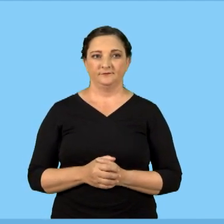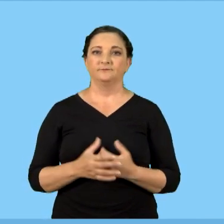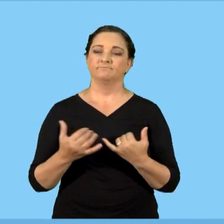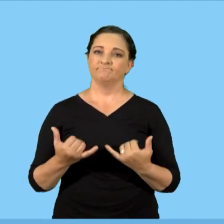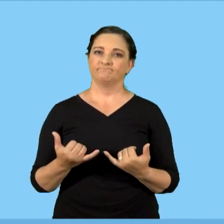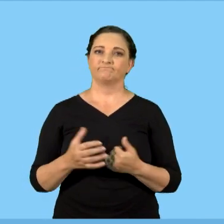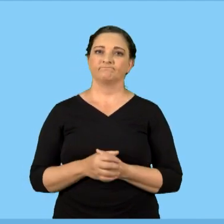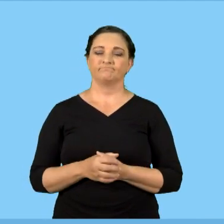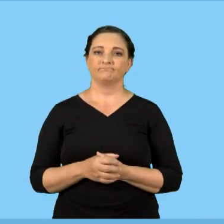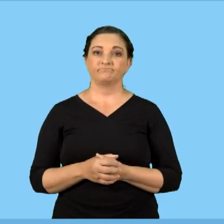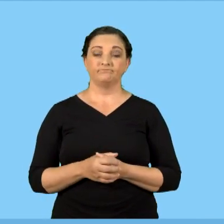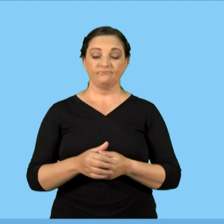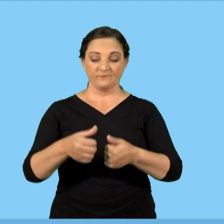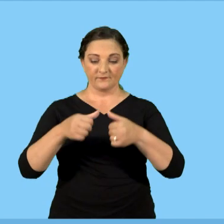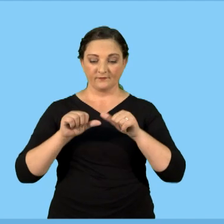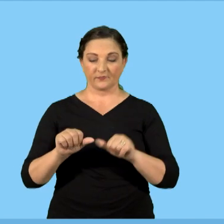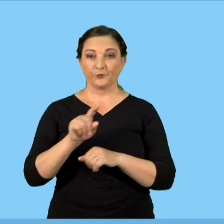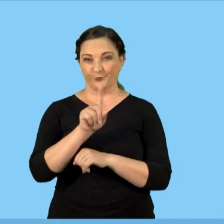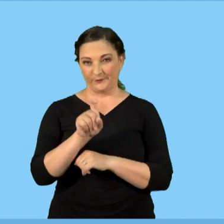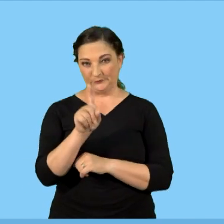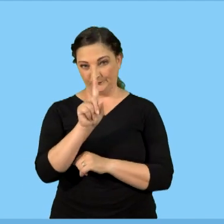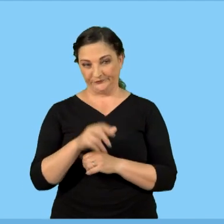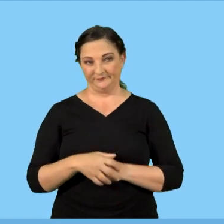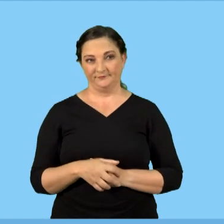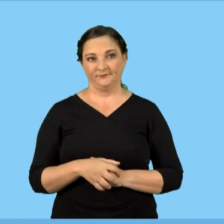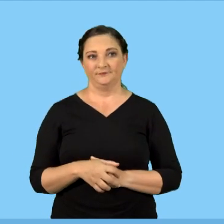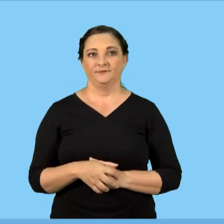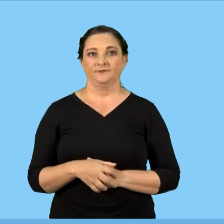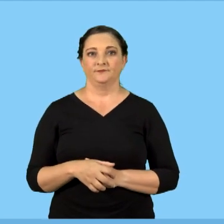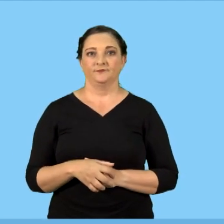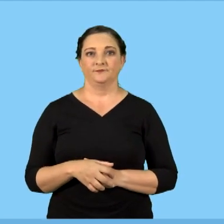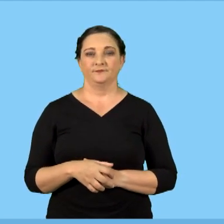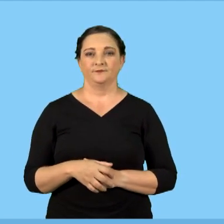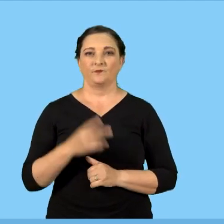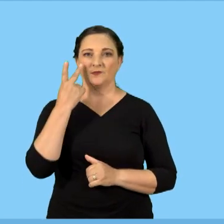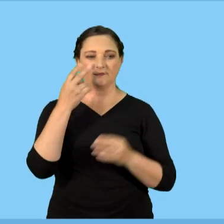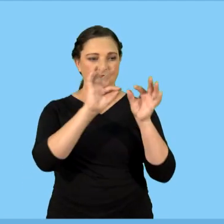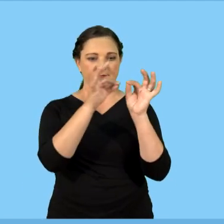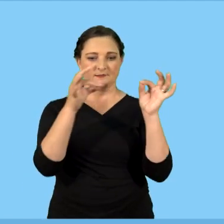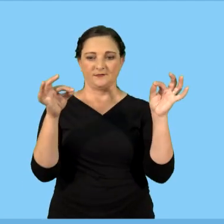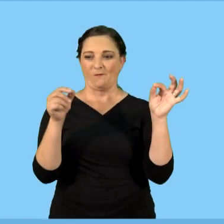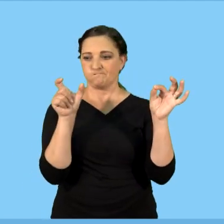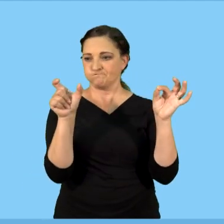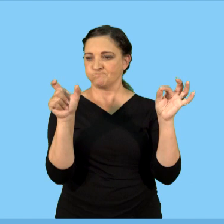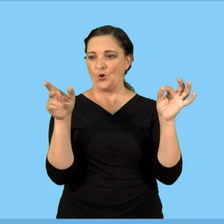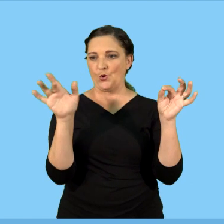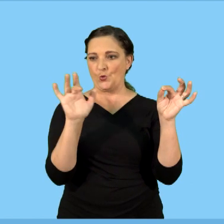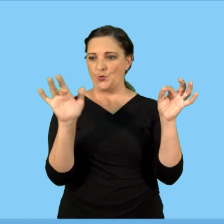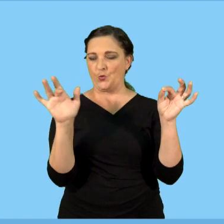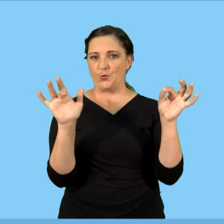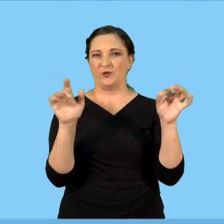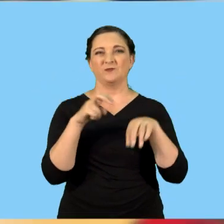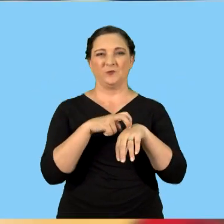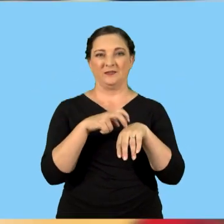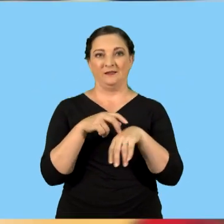There we go. Now, our next question is asking us again to fill in the missing words. So we are